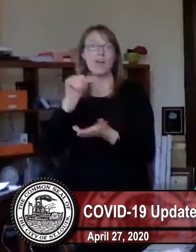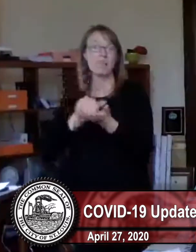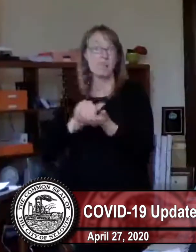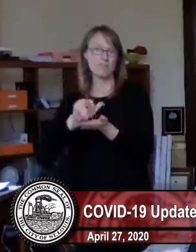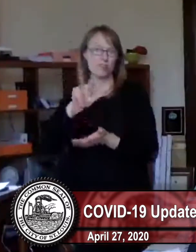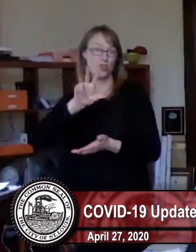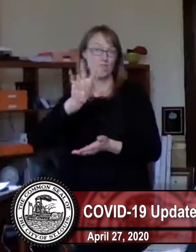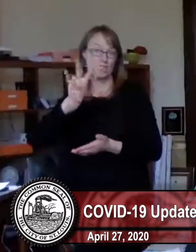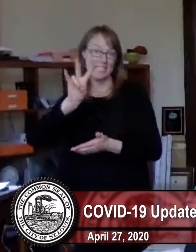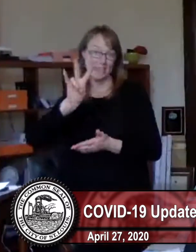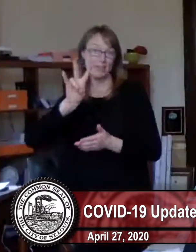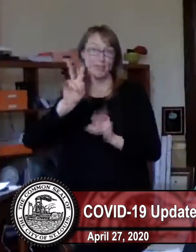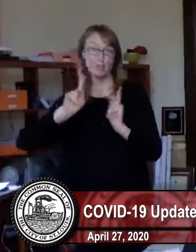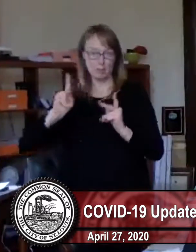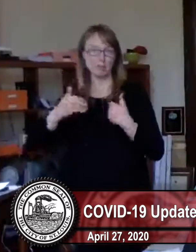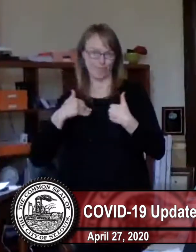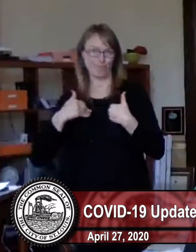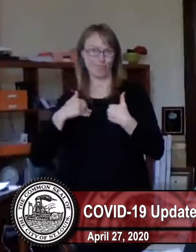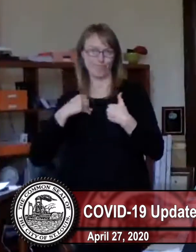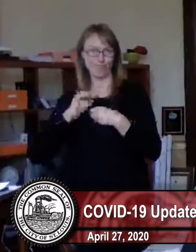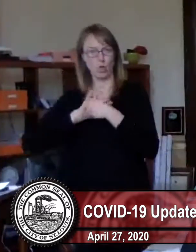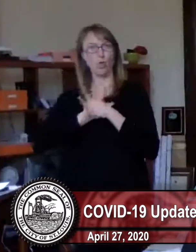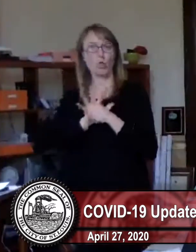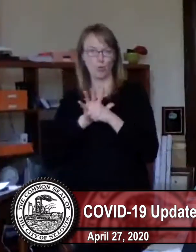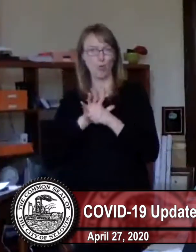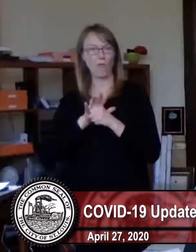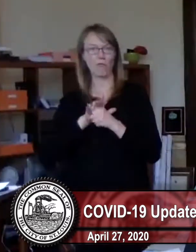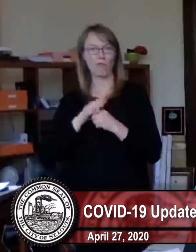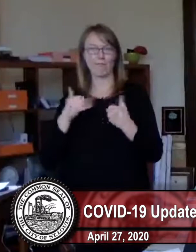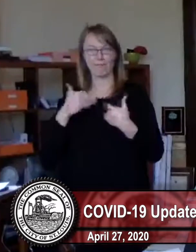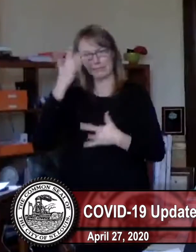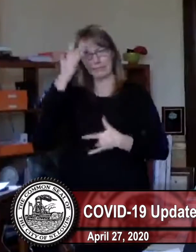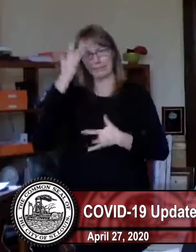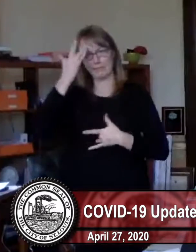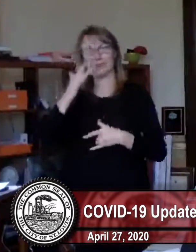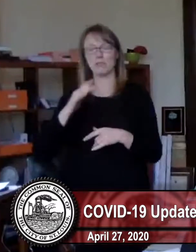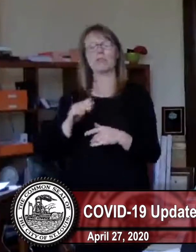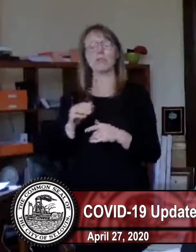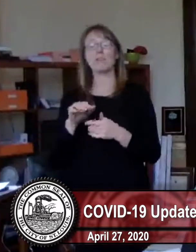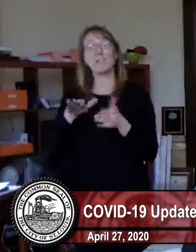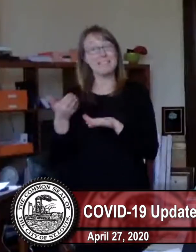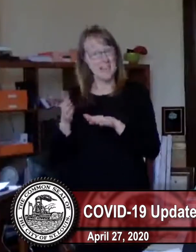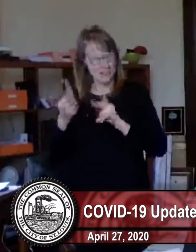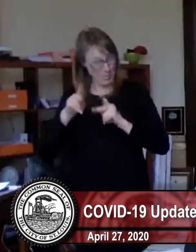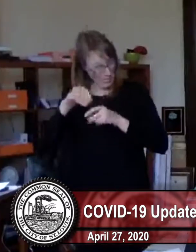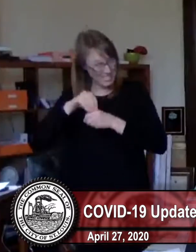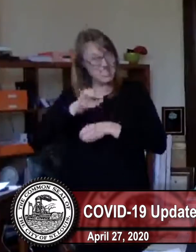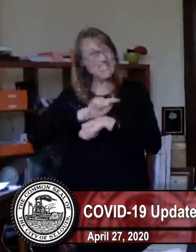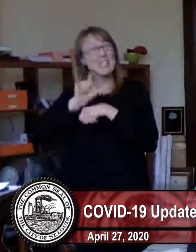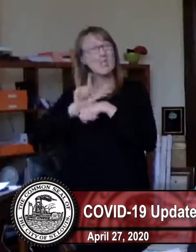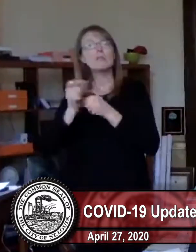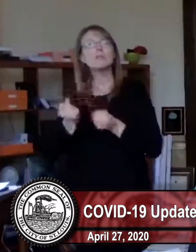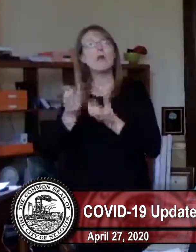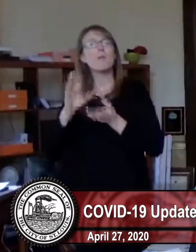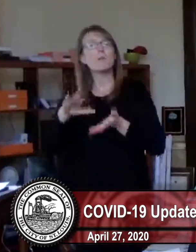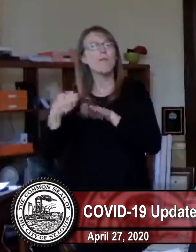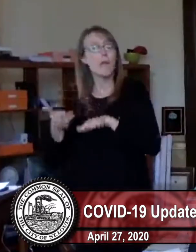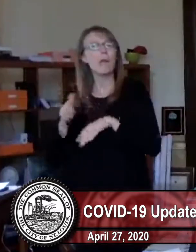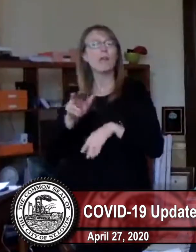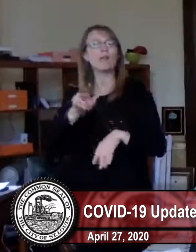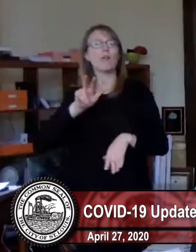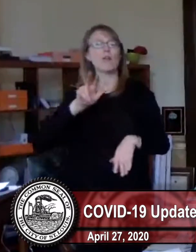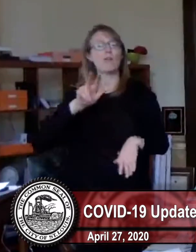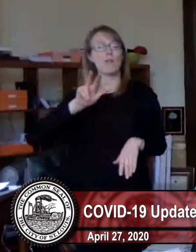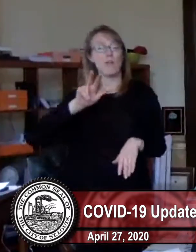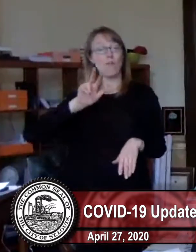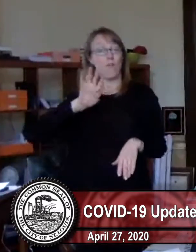1,037 cases, positive cases in St. Louis. Deaths in the city of St. Louis, 49. Confirmed